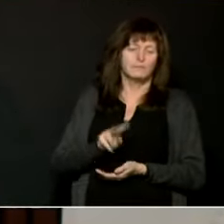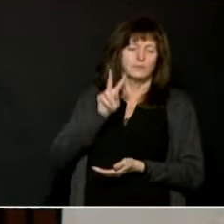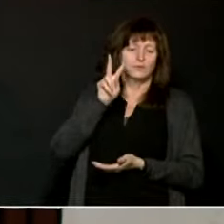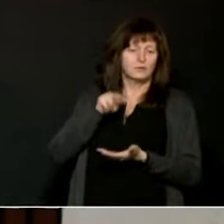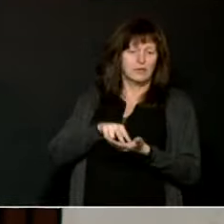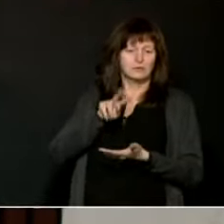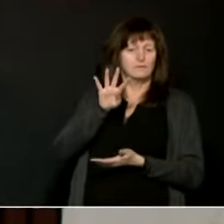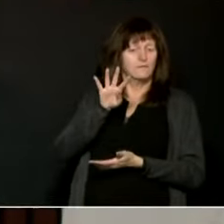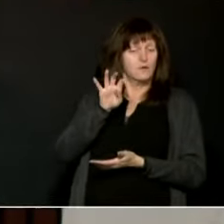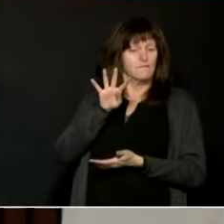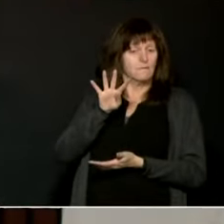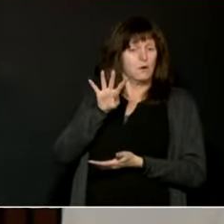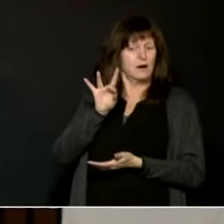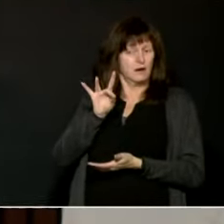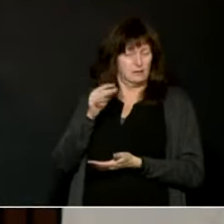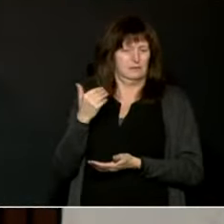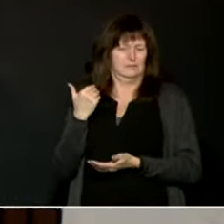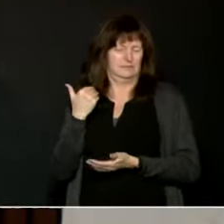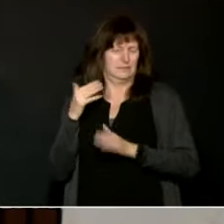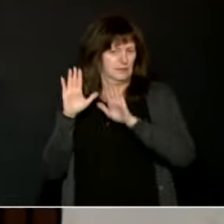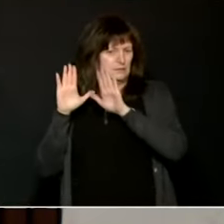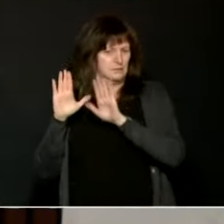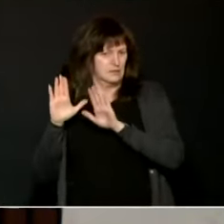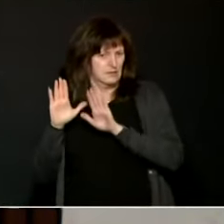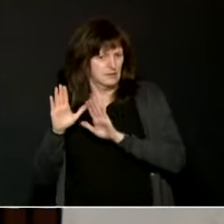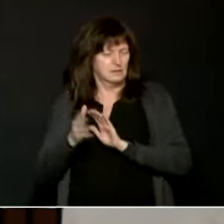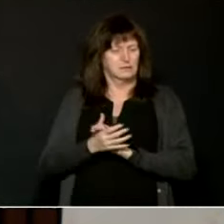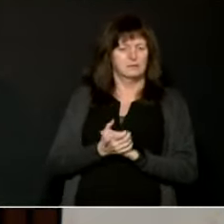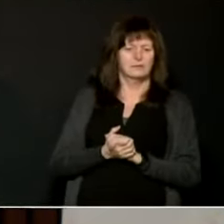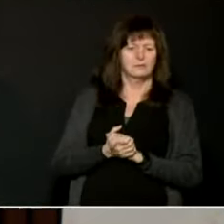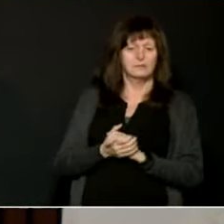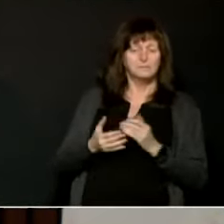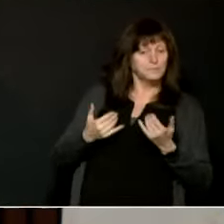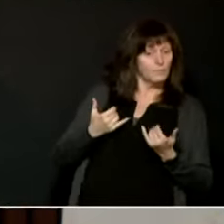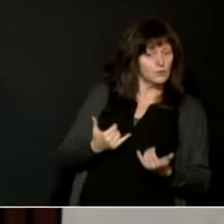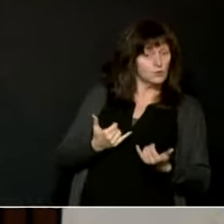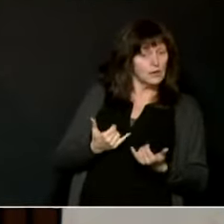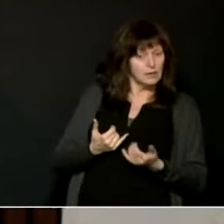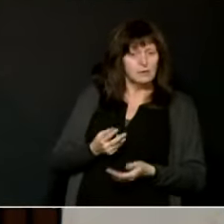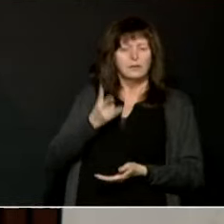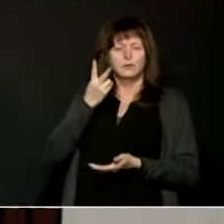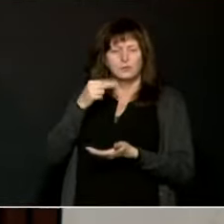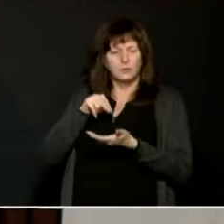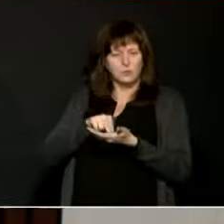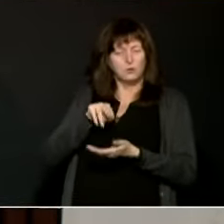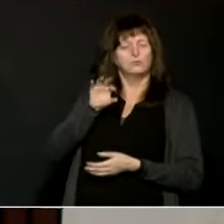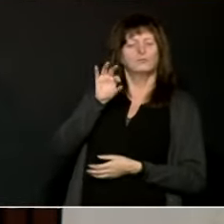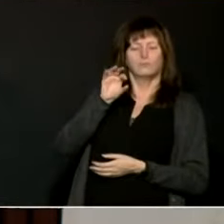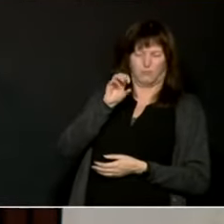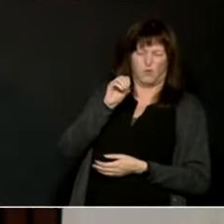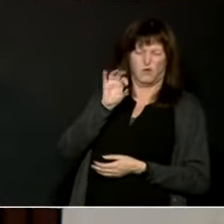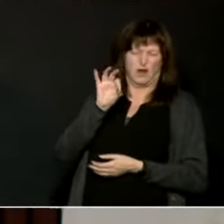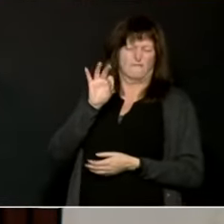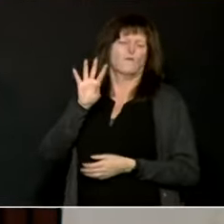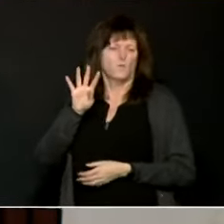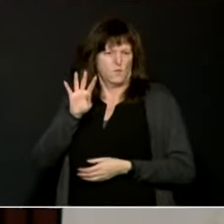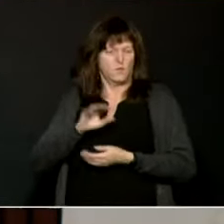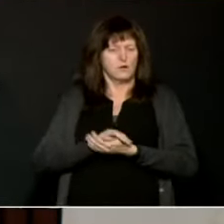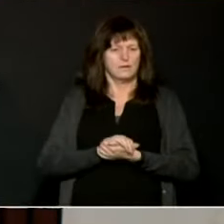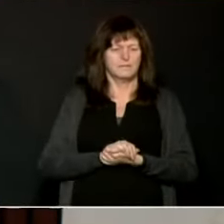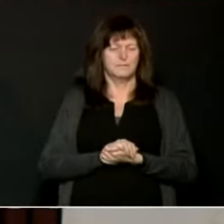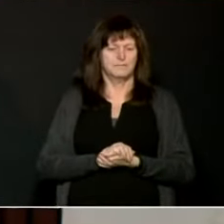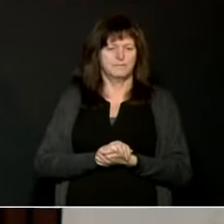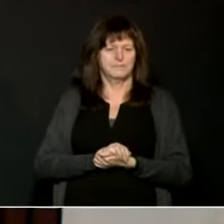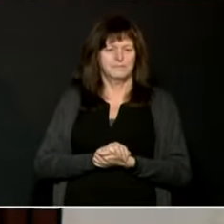2,448 on Sunday, and today 2,094 cases. Our 7-day average